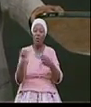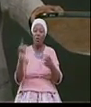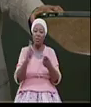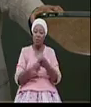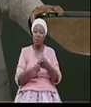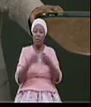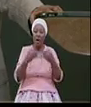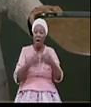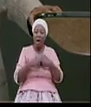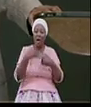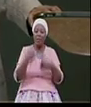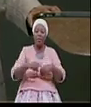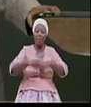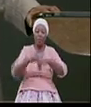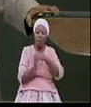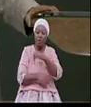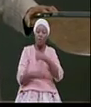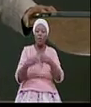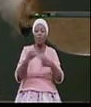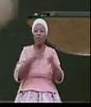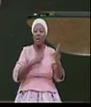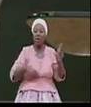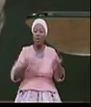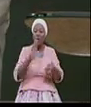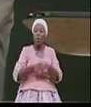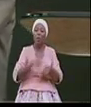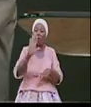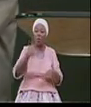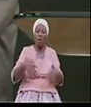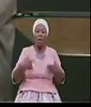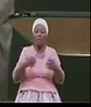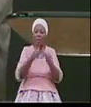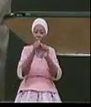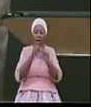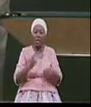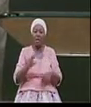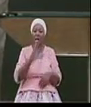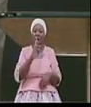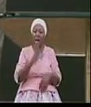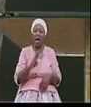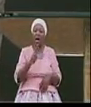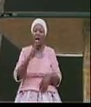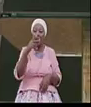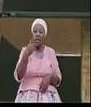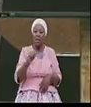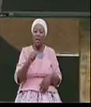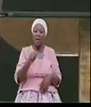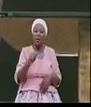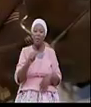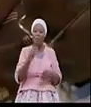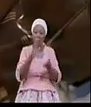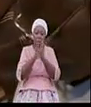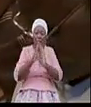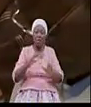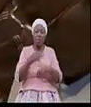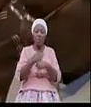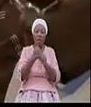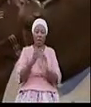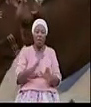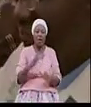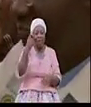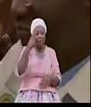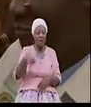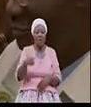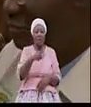have the punishment of the Lord upon your life. Blessed are the peacemakers, for